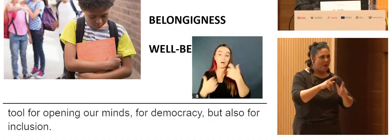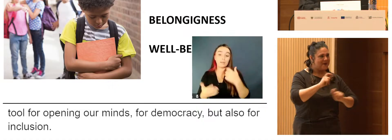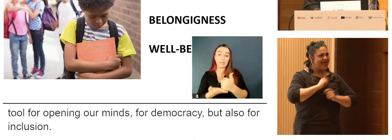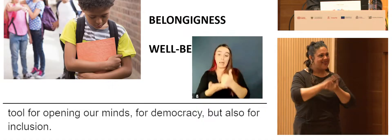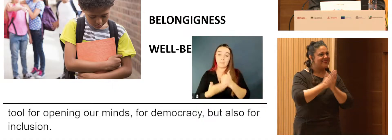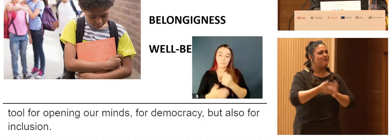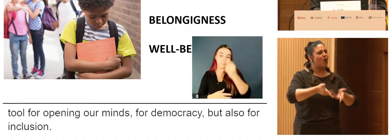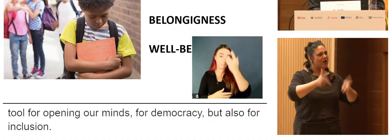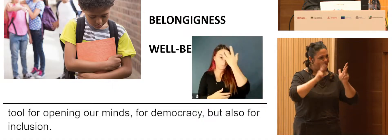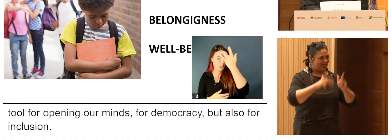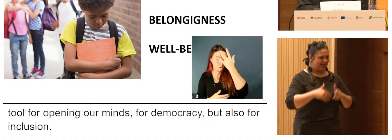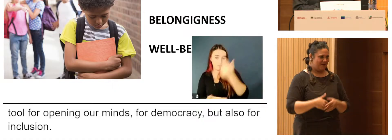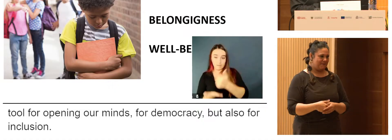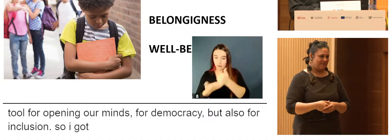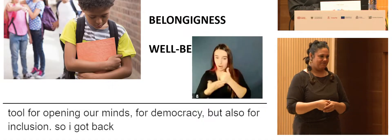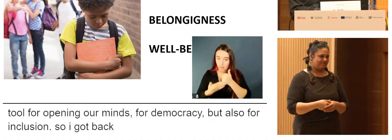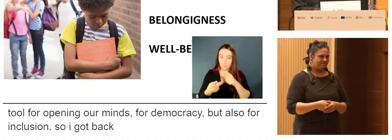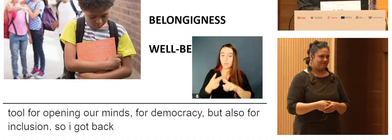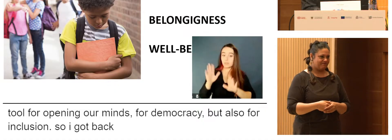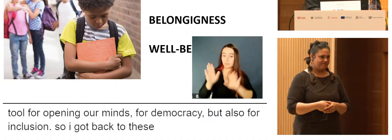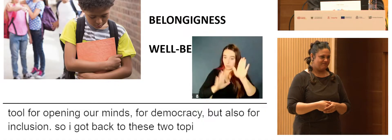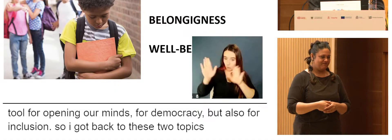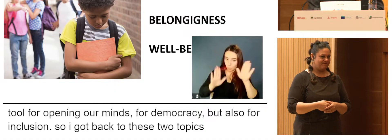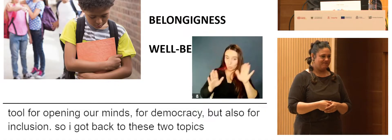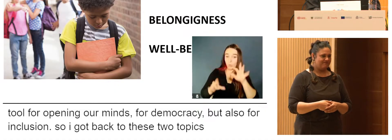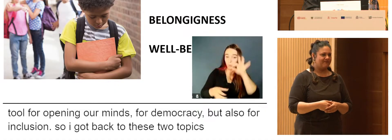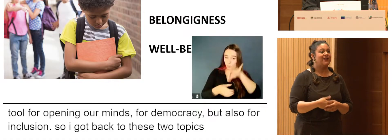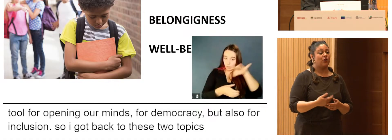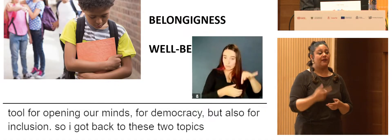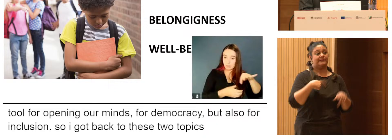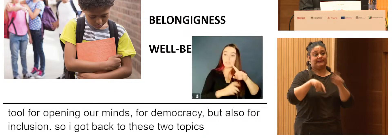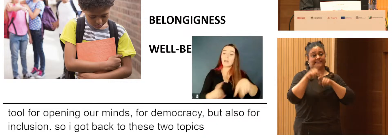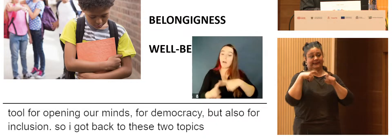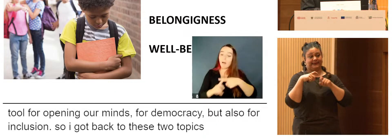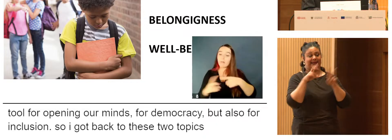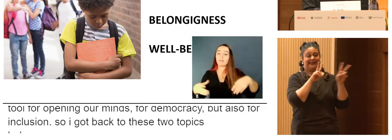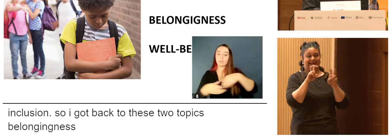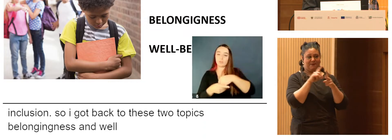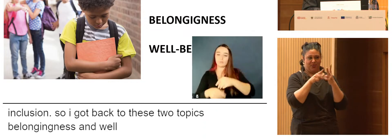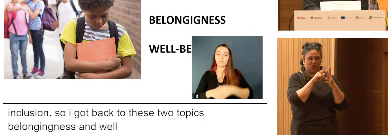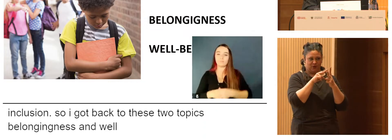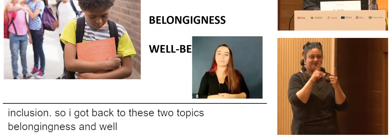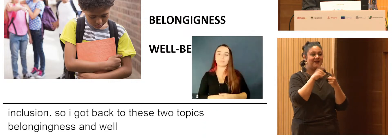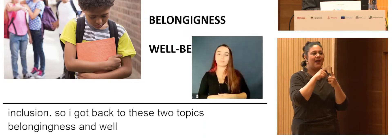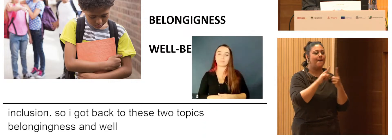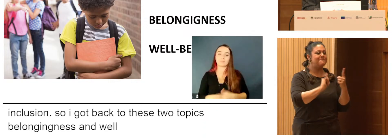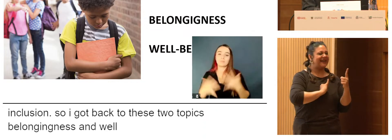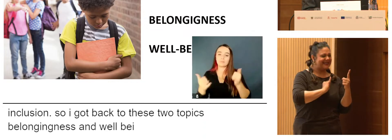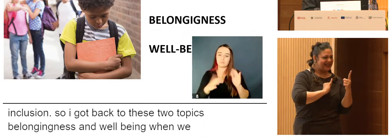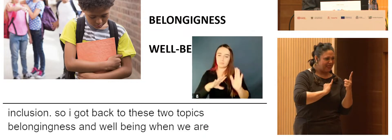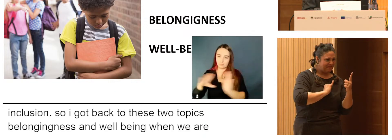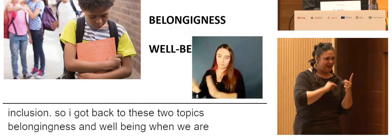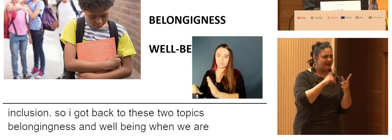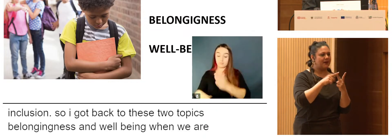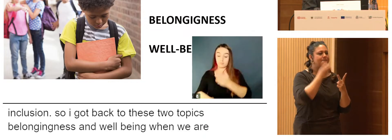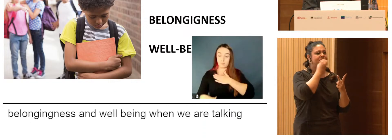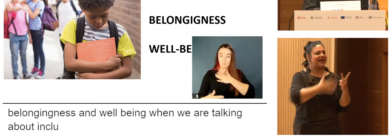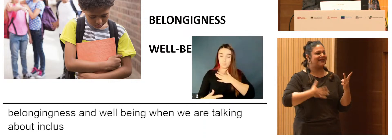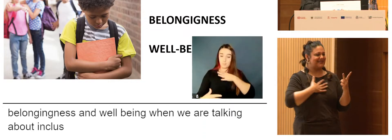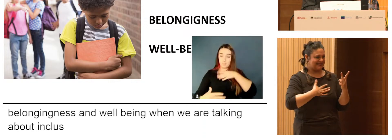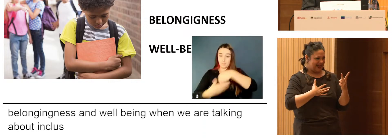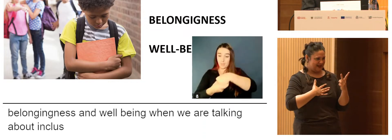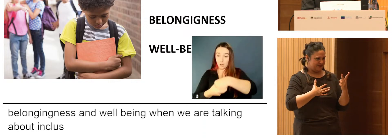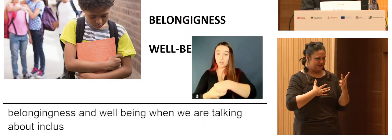So I come back to these two topics, belongingness and well-being. When we are talking about inclusion,